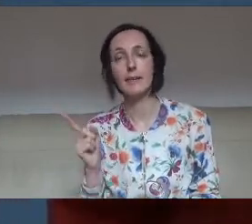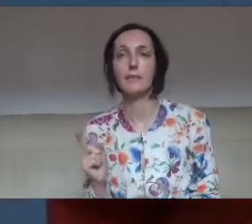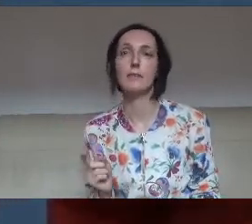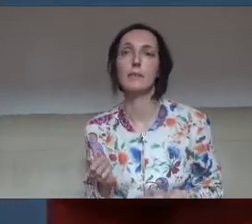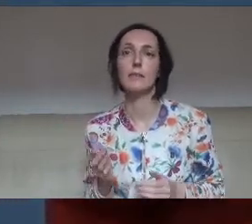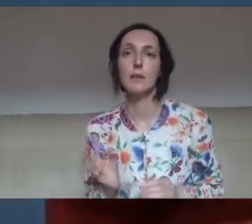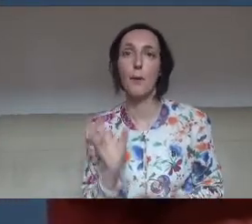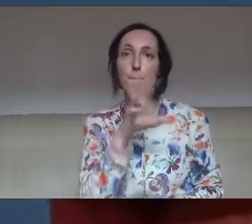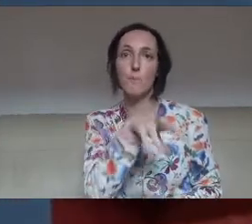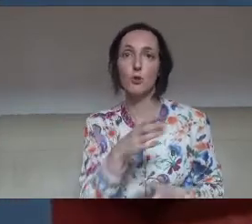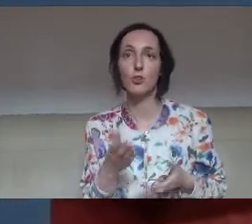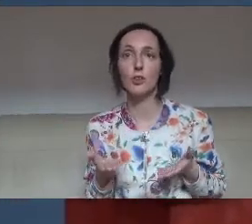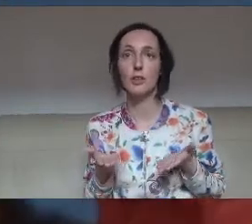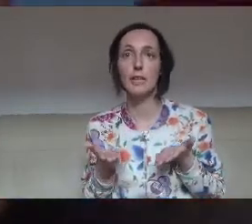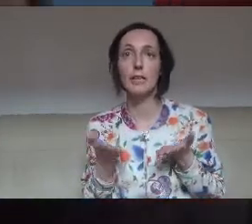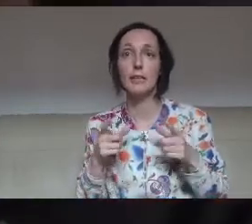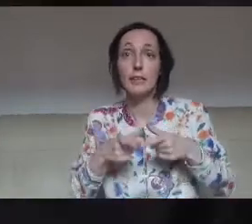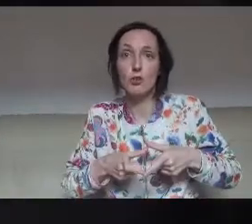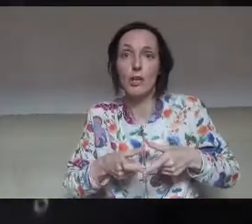with the tigella in the oven.